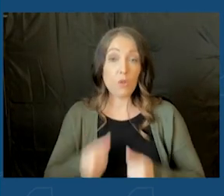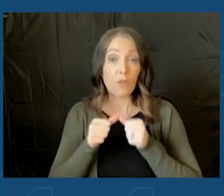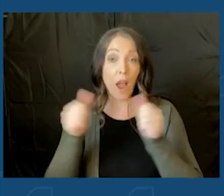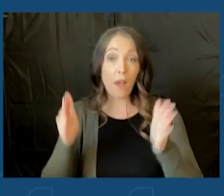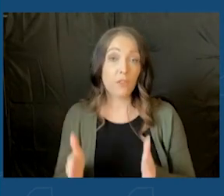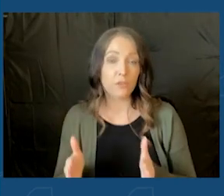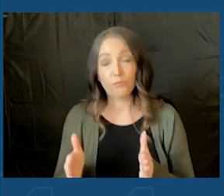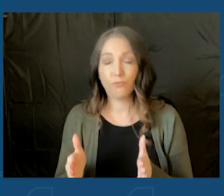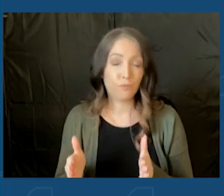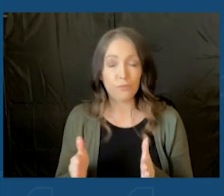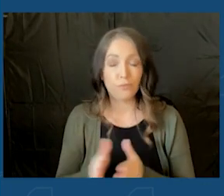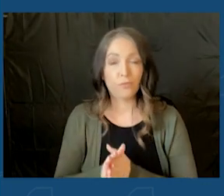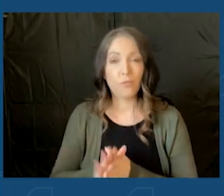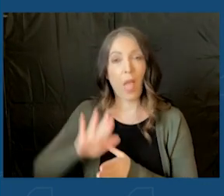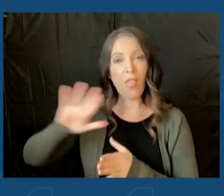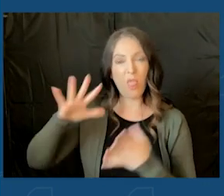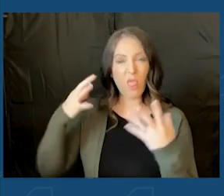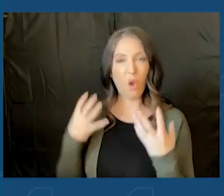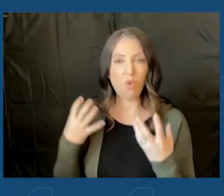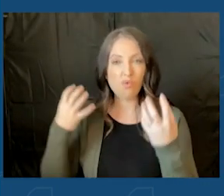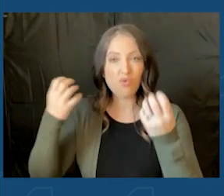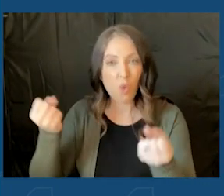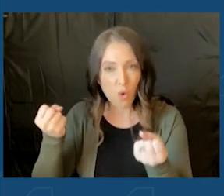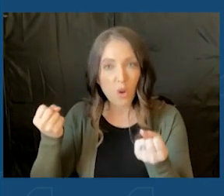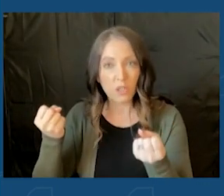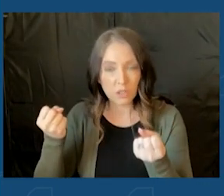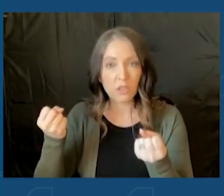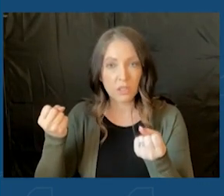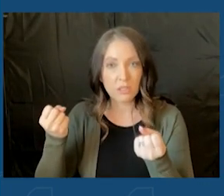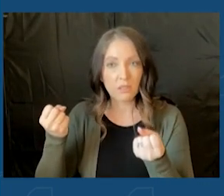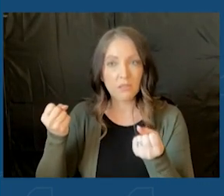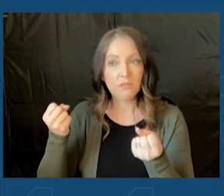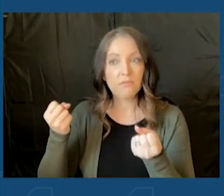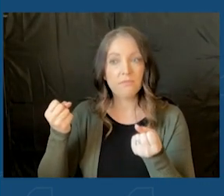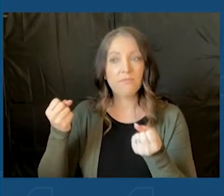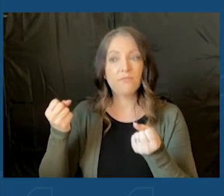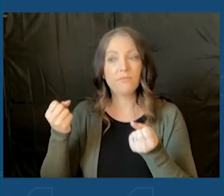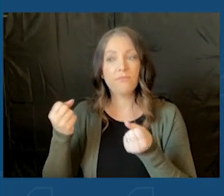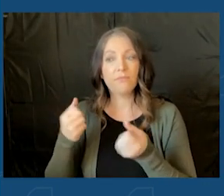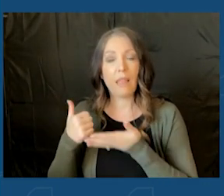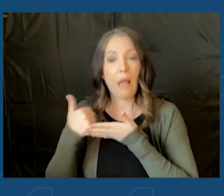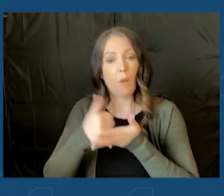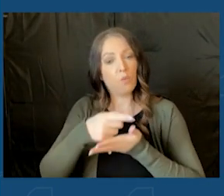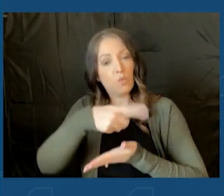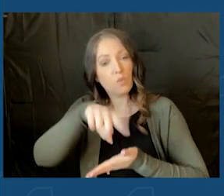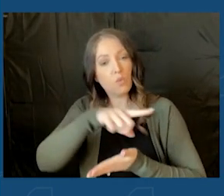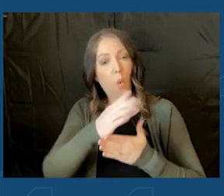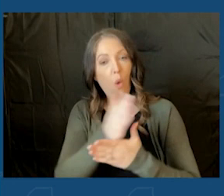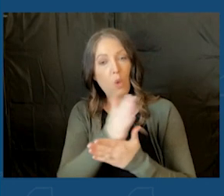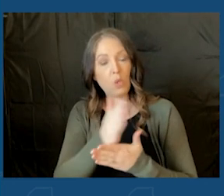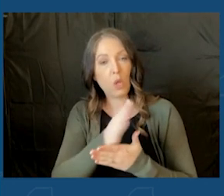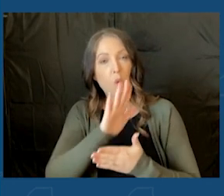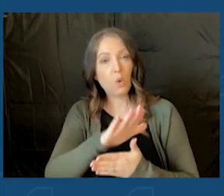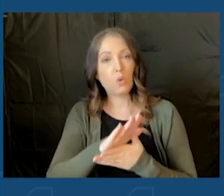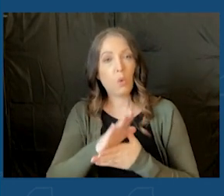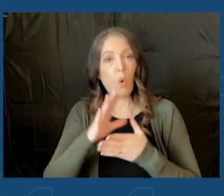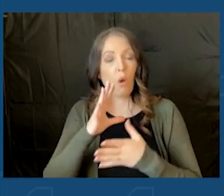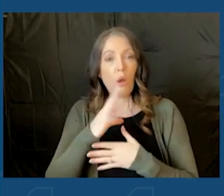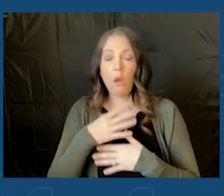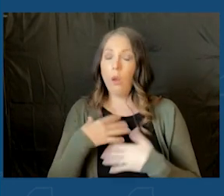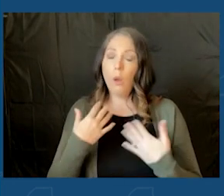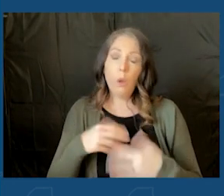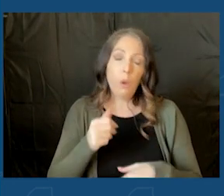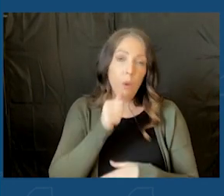of their convictions that propelled you to share your deeply personal stories about the sexual abuse that